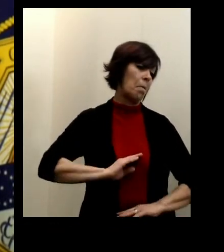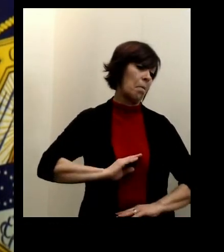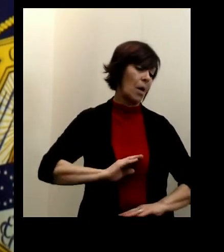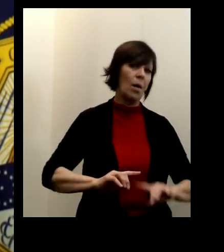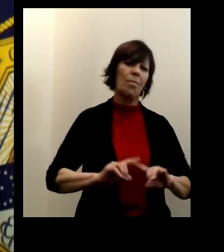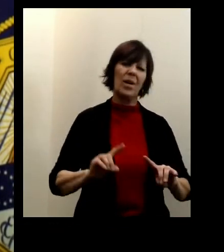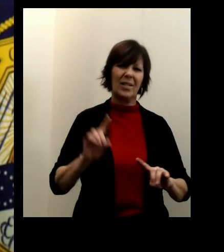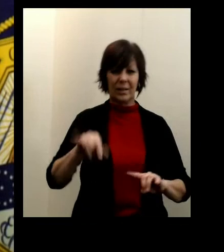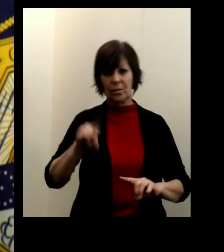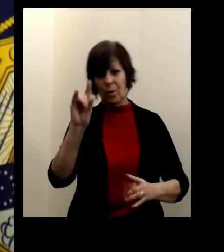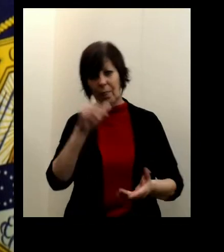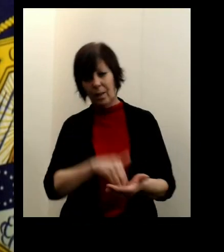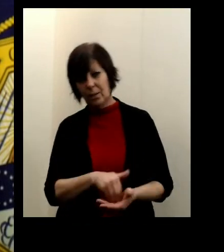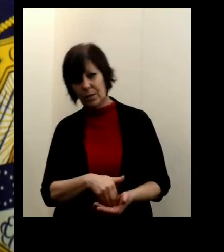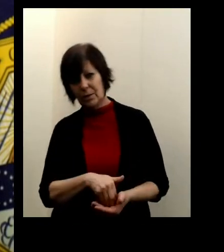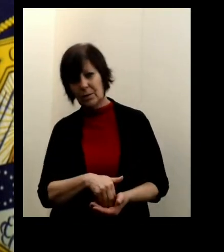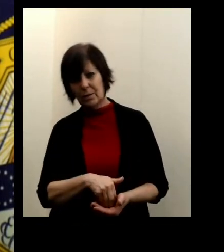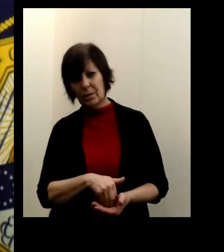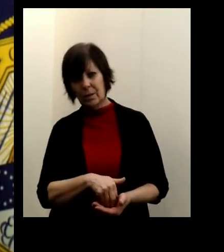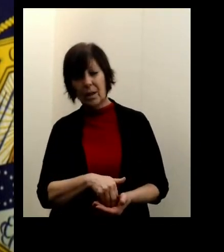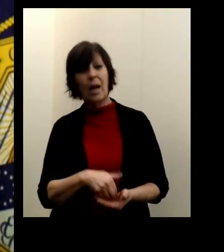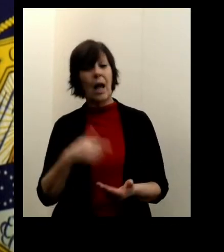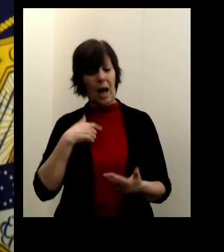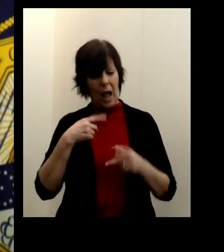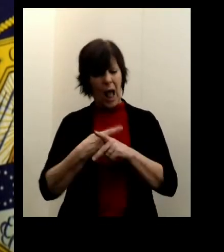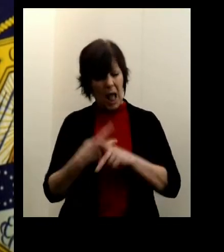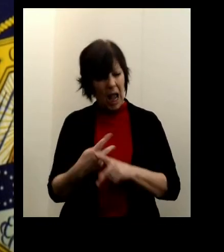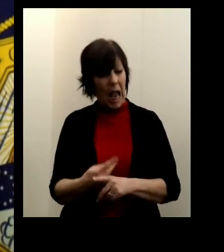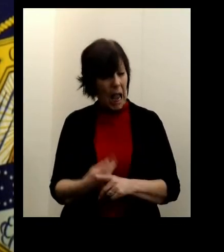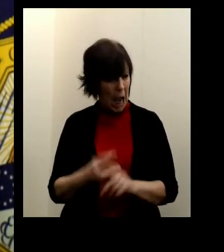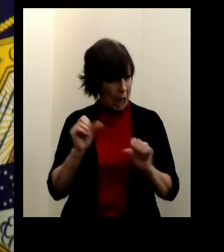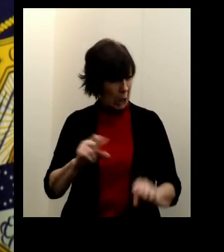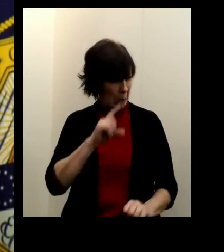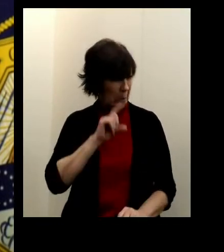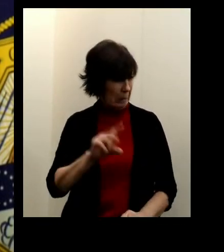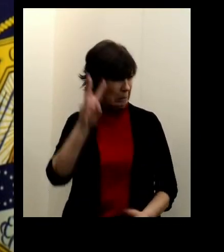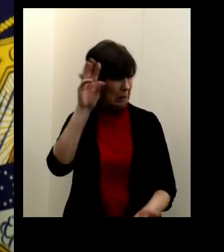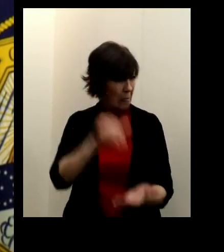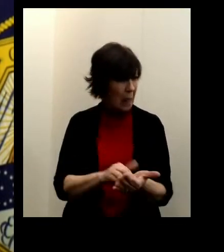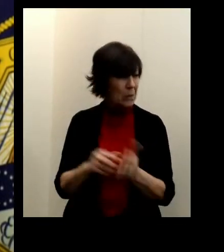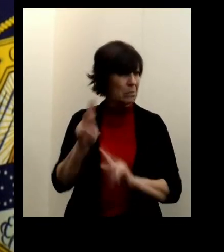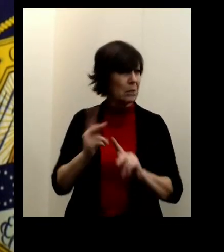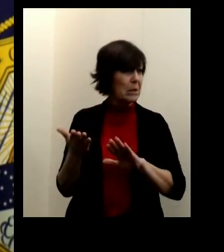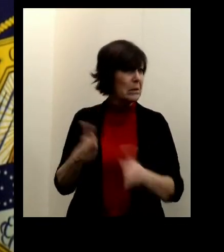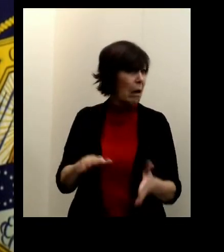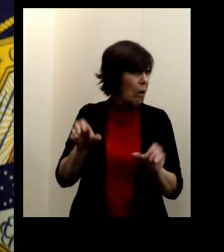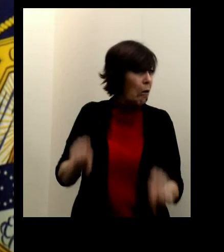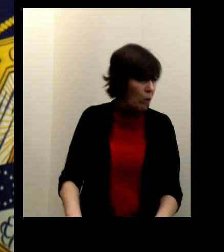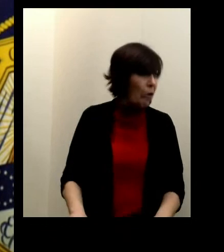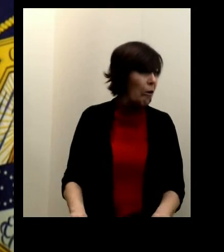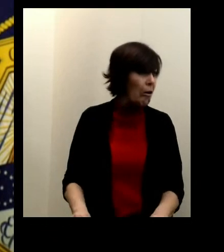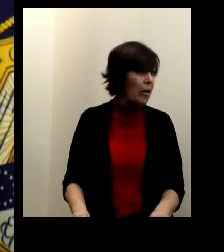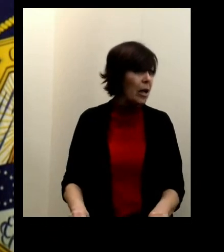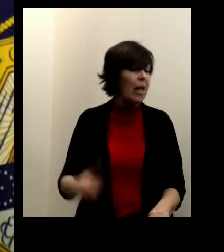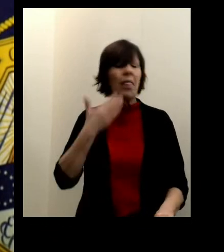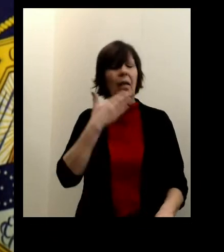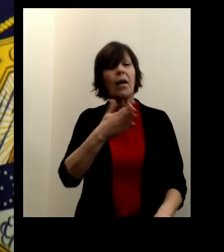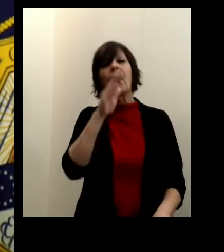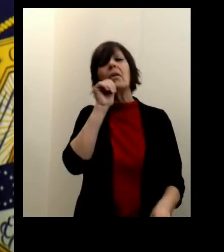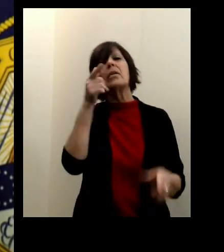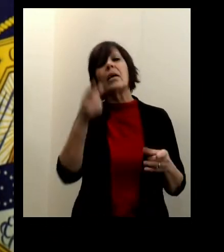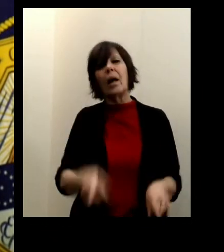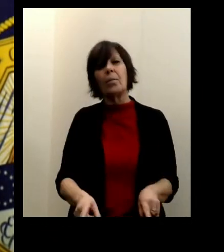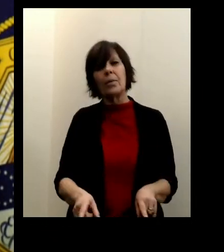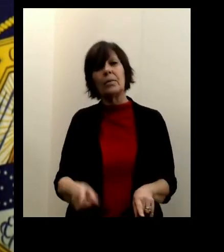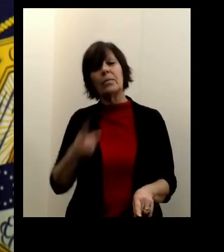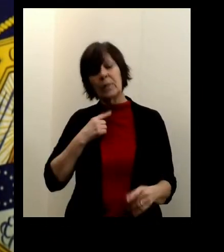have 6,000 people if half of Erie County's population got COVID-19. Thankfully, we didn't get that high. I